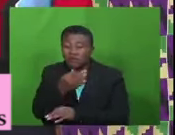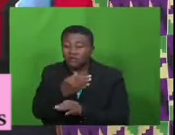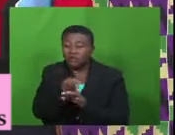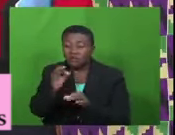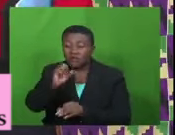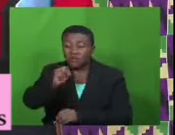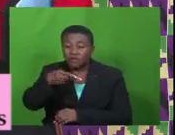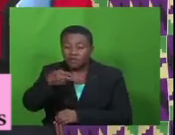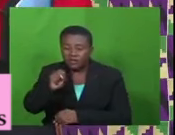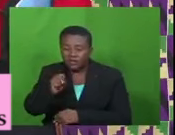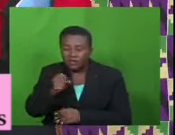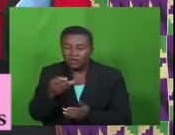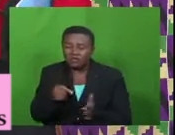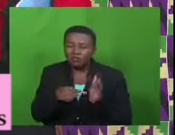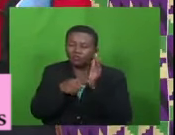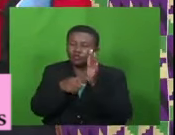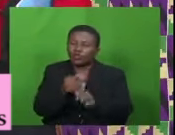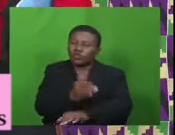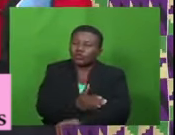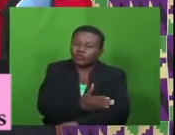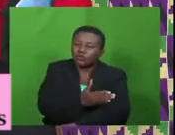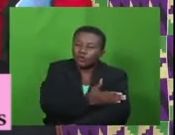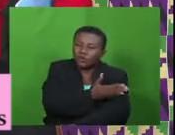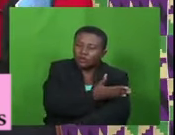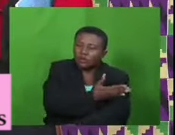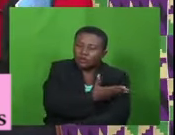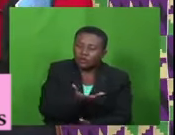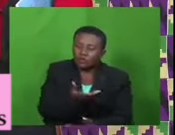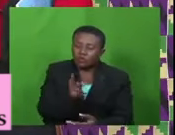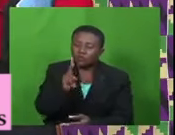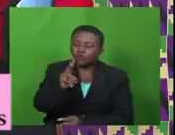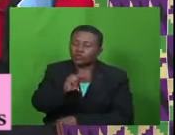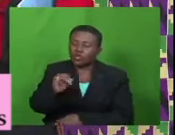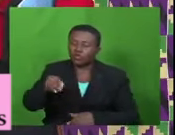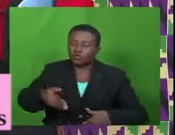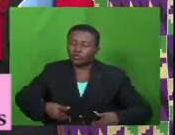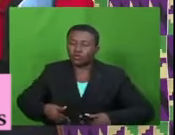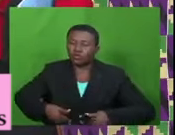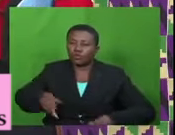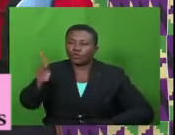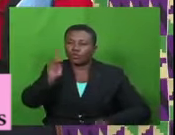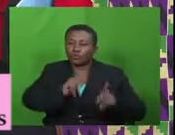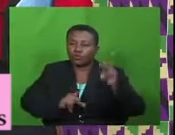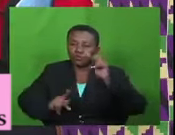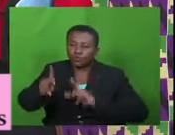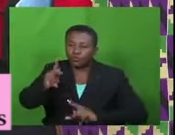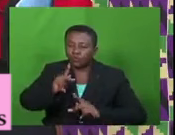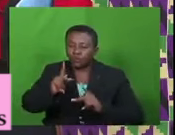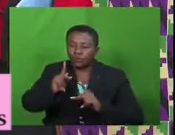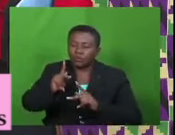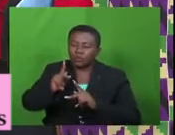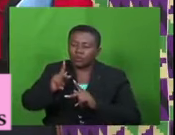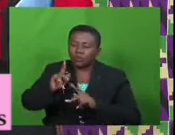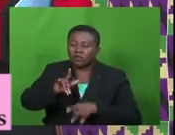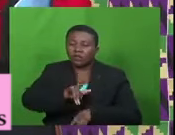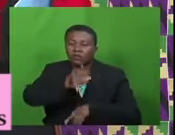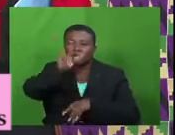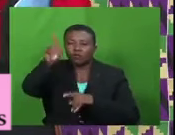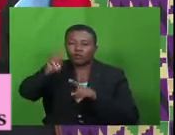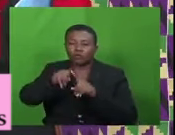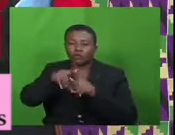improvement, and as a result, 2 million young people have either found a way to further education,